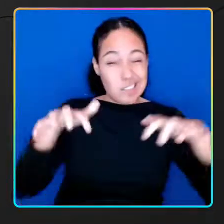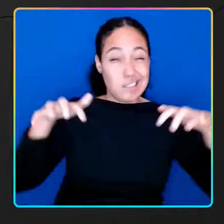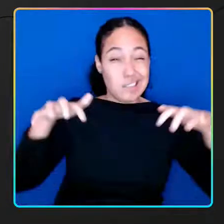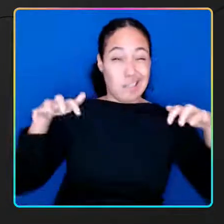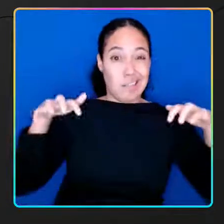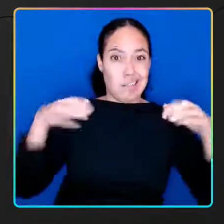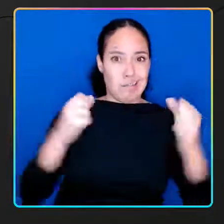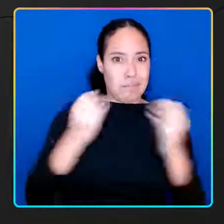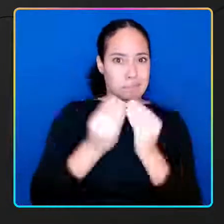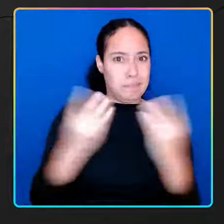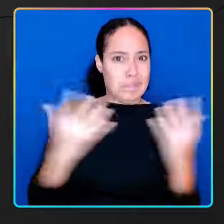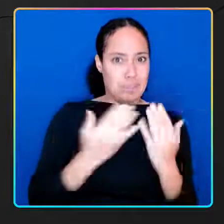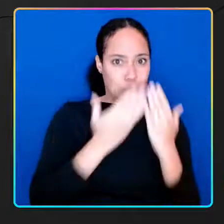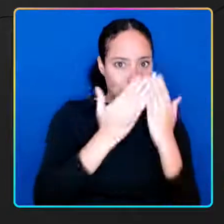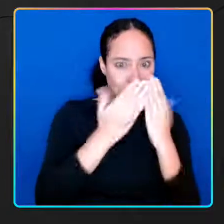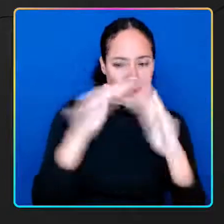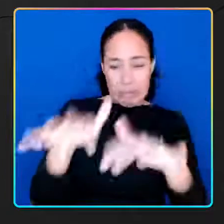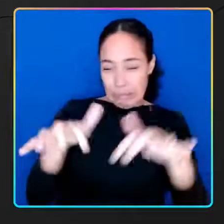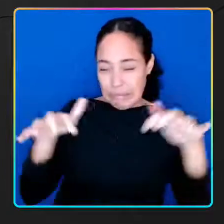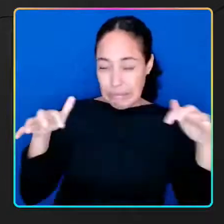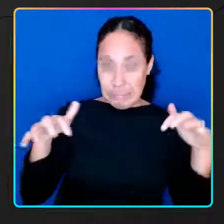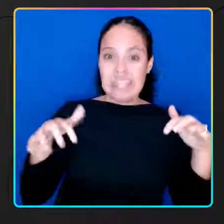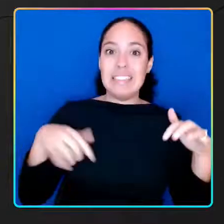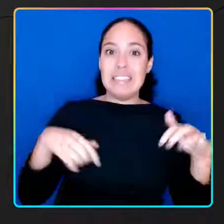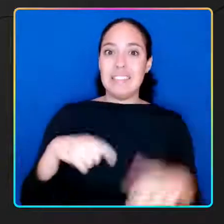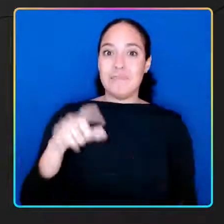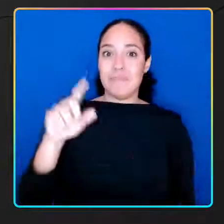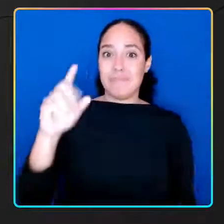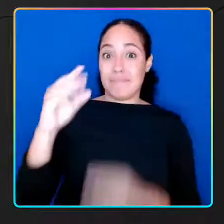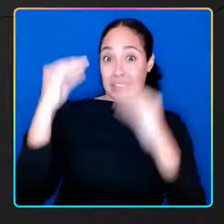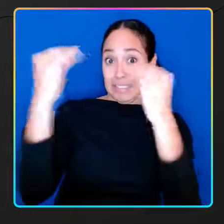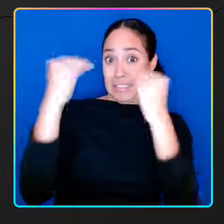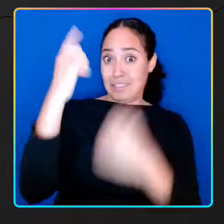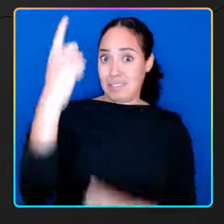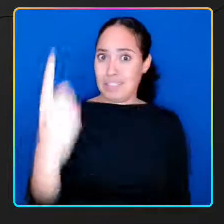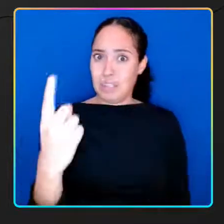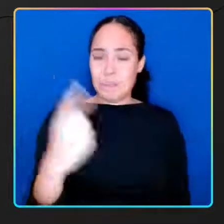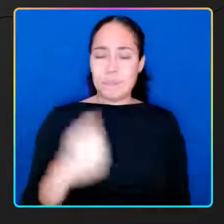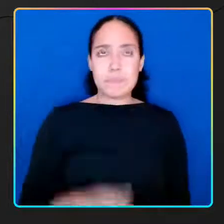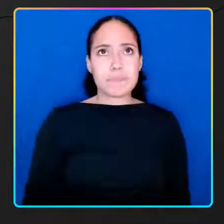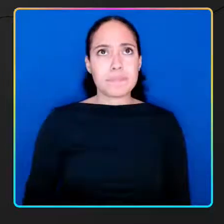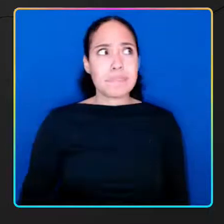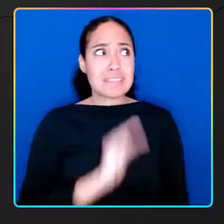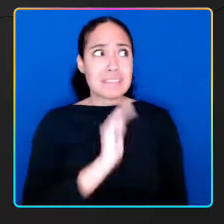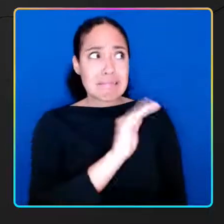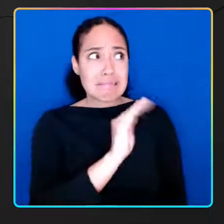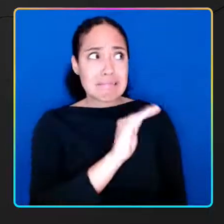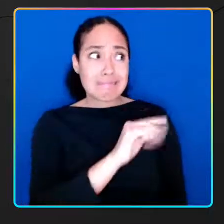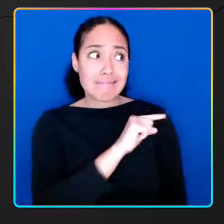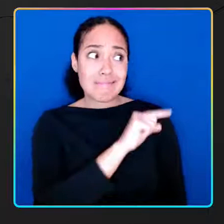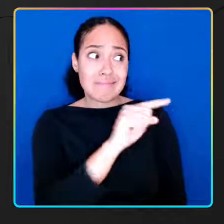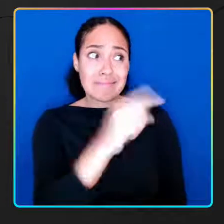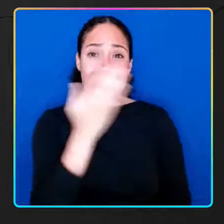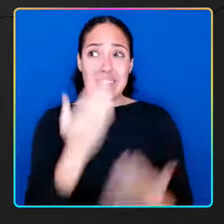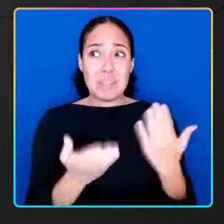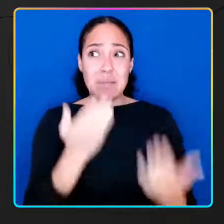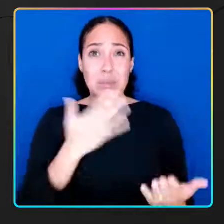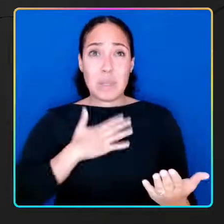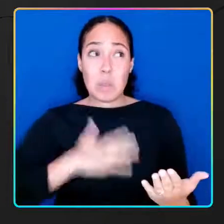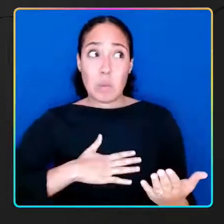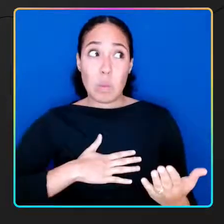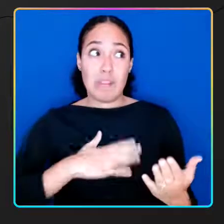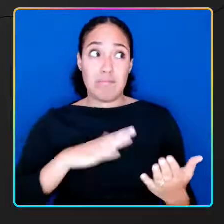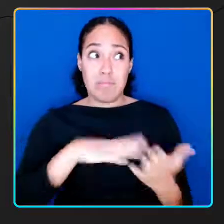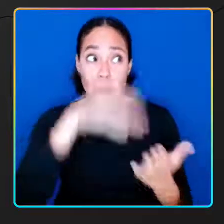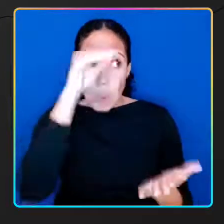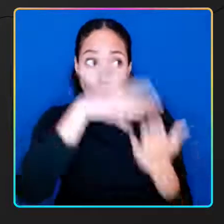course. And he says, you guys should consider to start taking up knitting, because you're